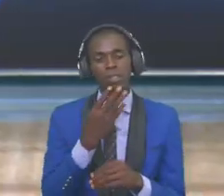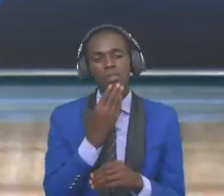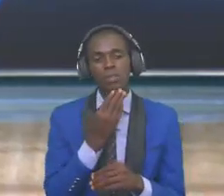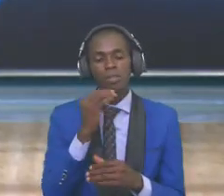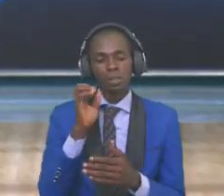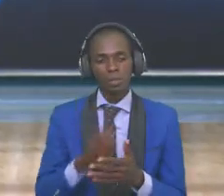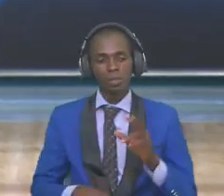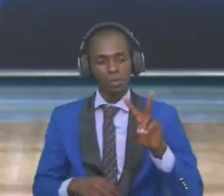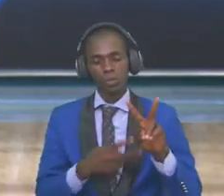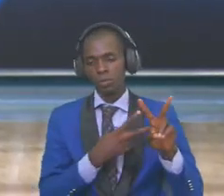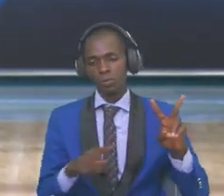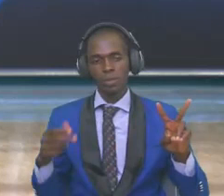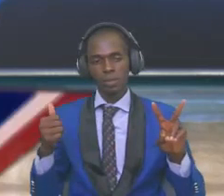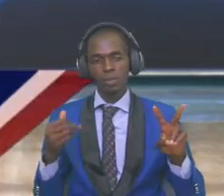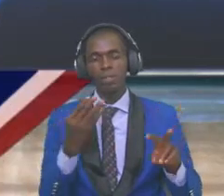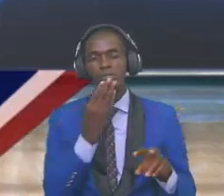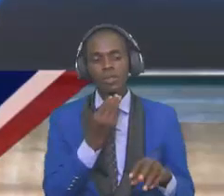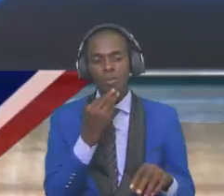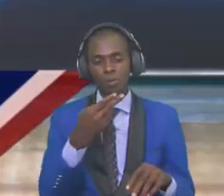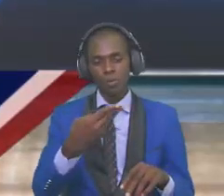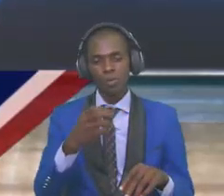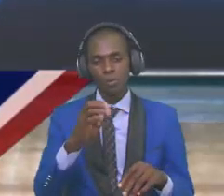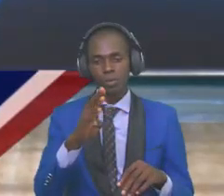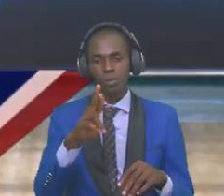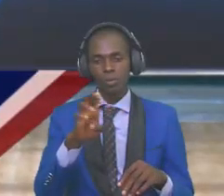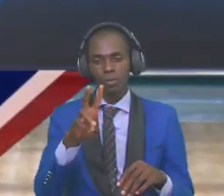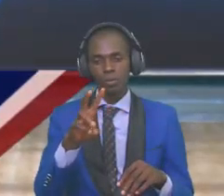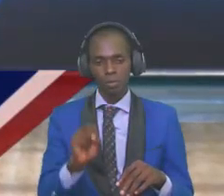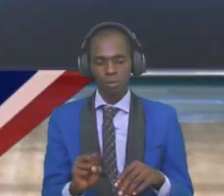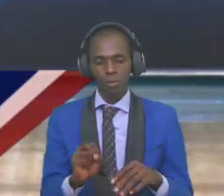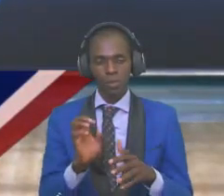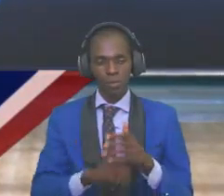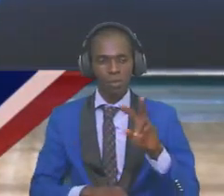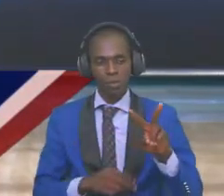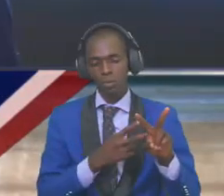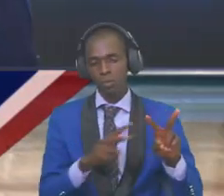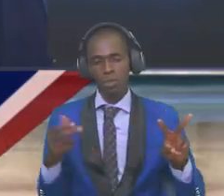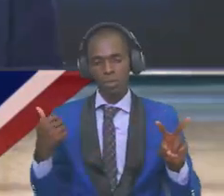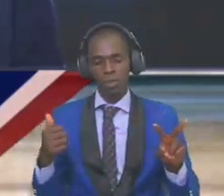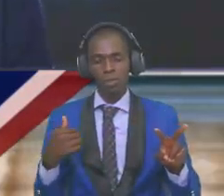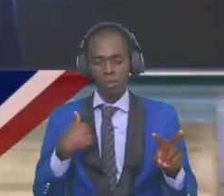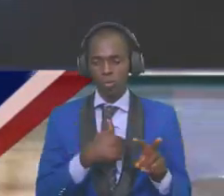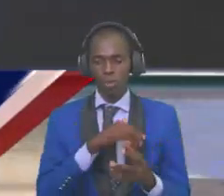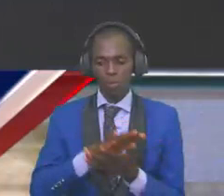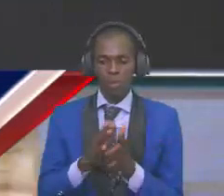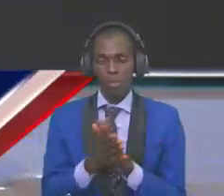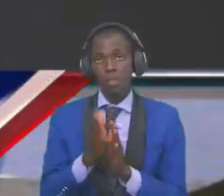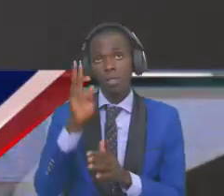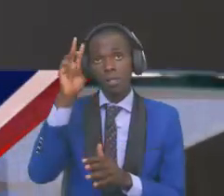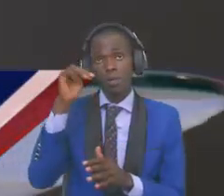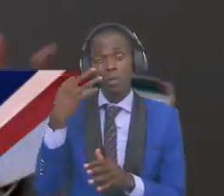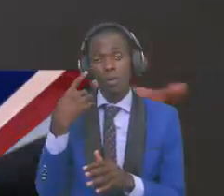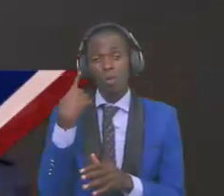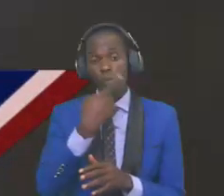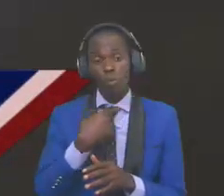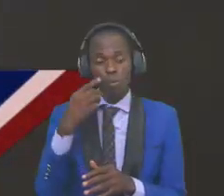2 verse 10. Hebrews chapter 2 verse 10. "For it became him for whom